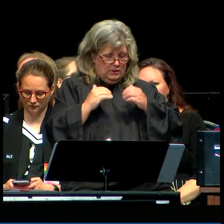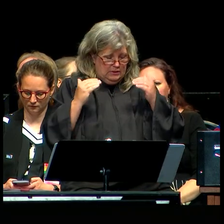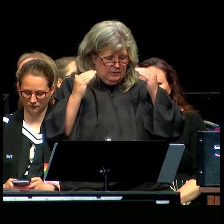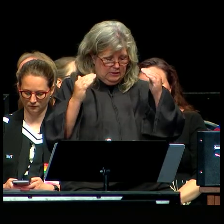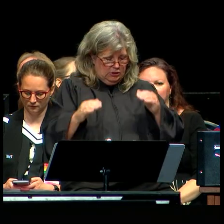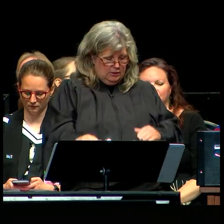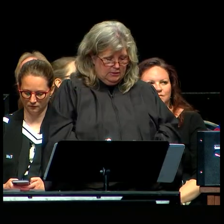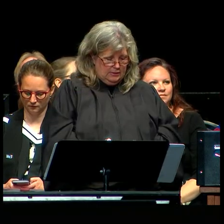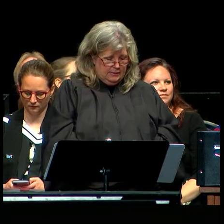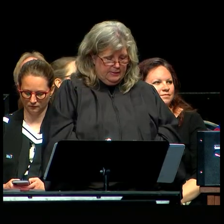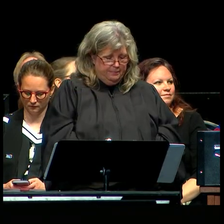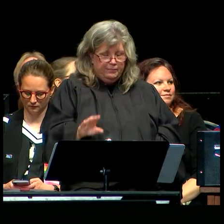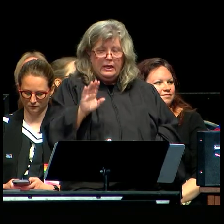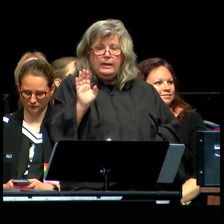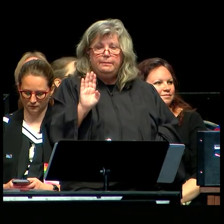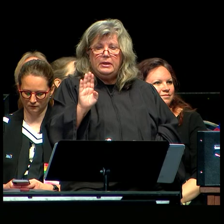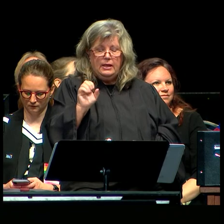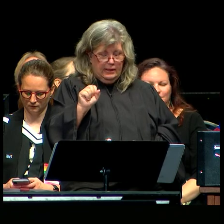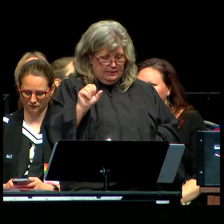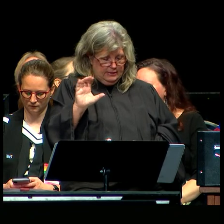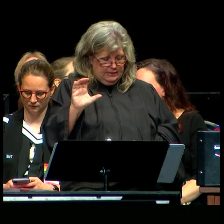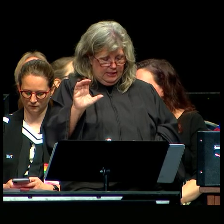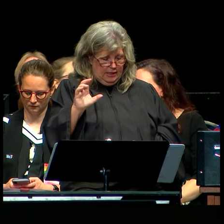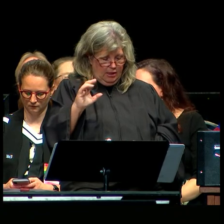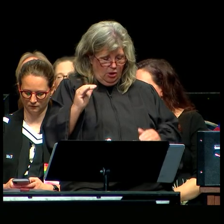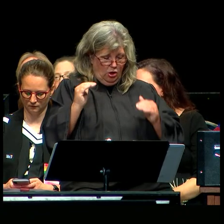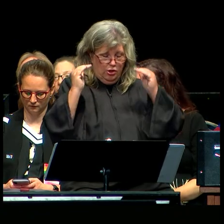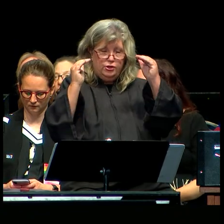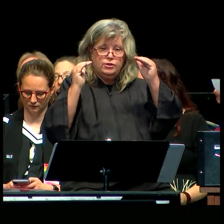Bachelor of Science, Honors in Computer Science.